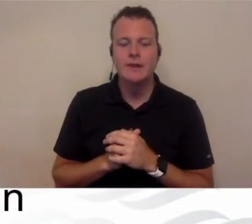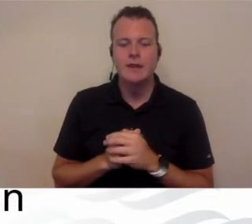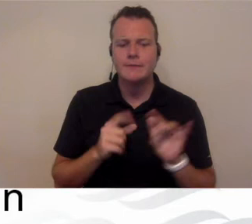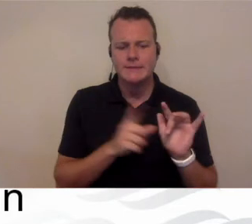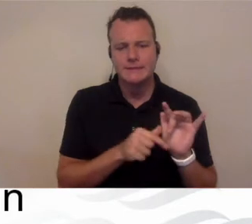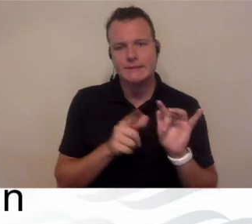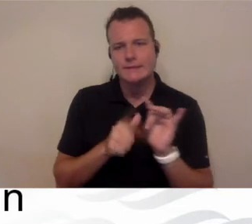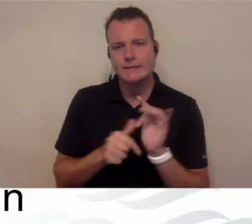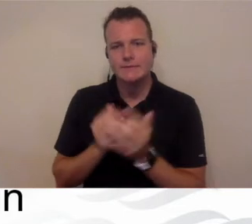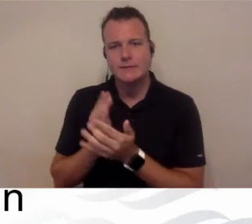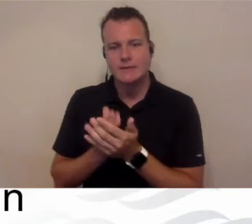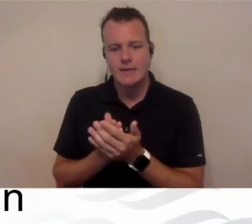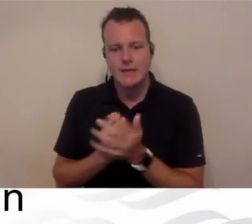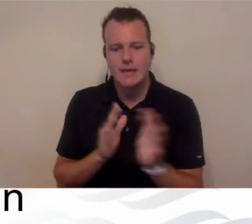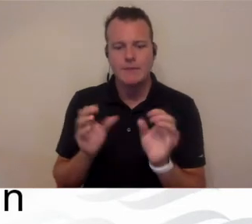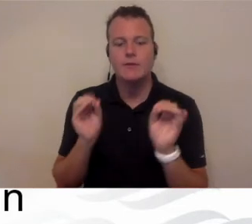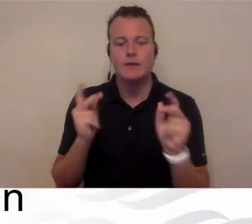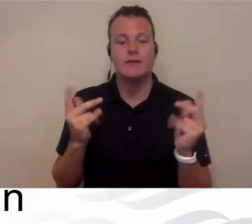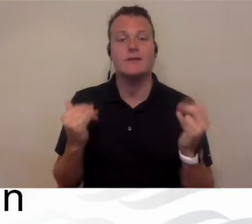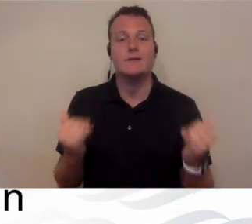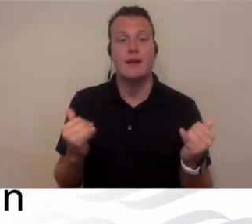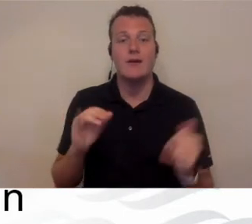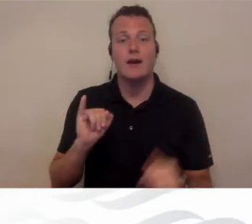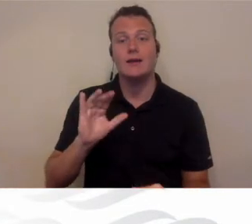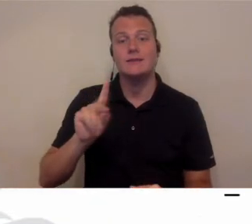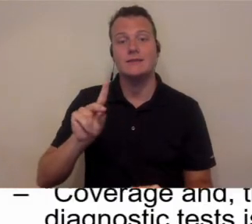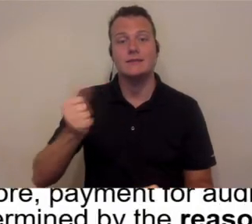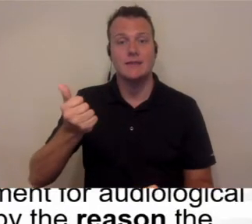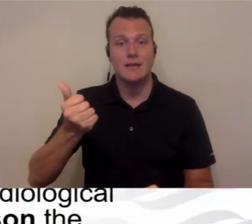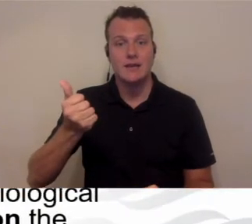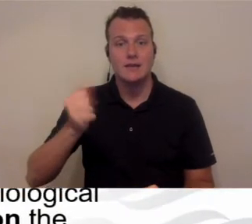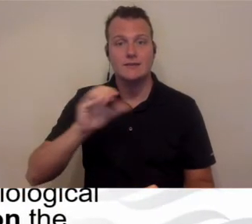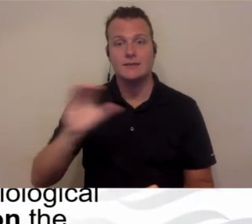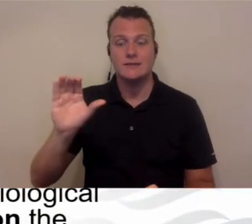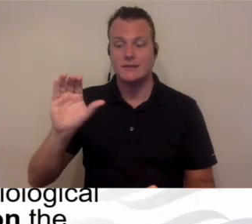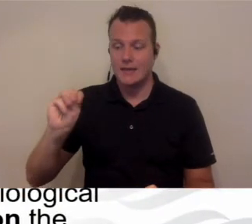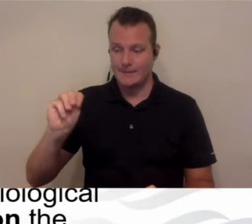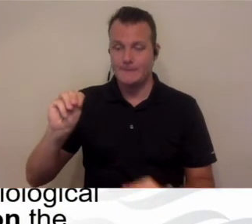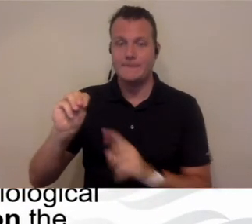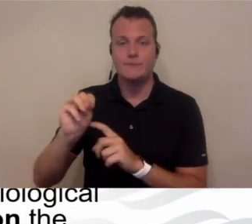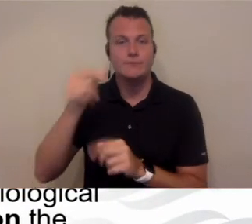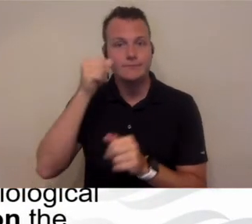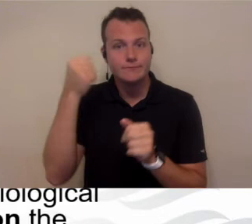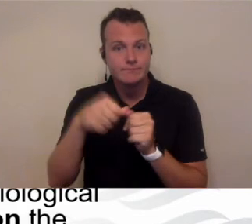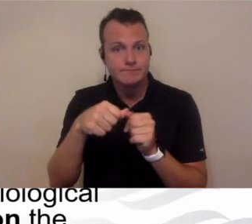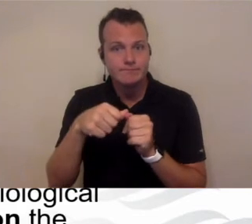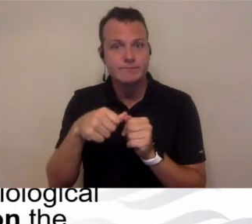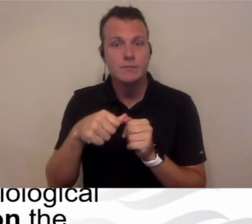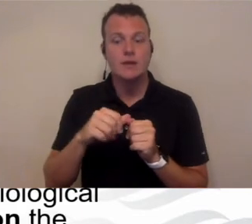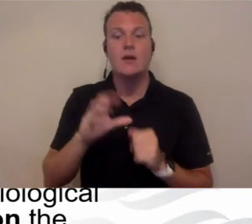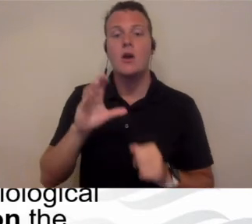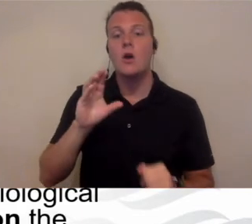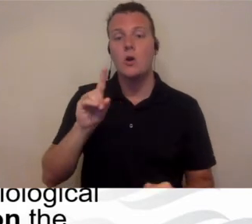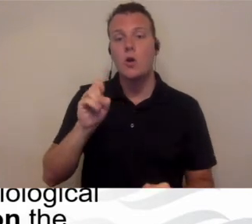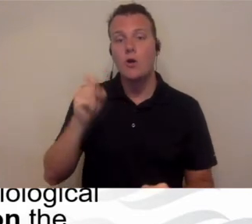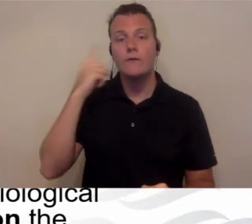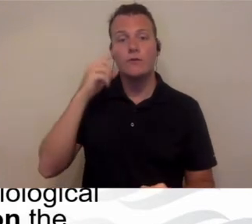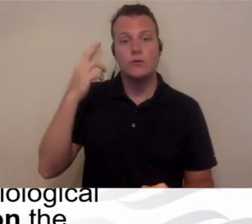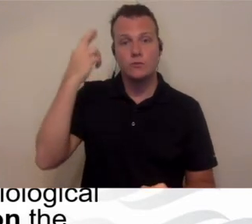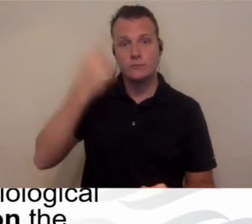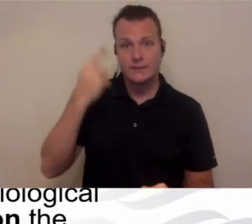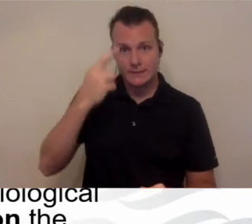2 more coding systems to go. So I'm going to skip some of these. So now let's move on to the